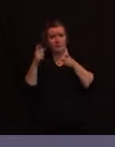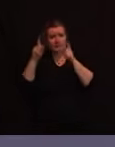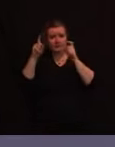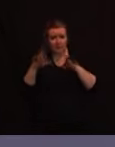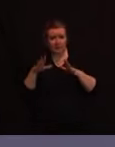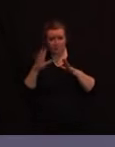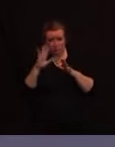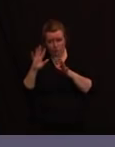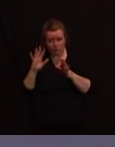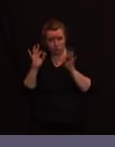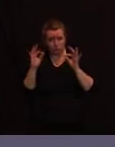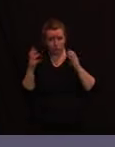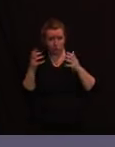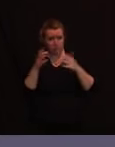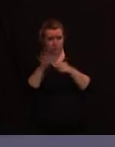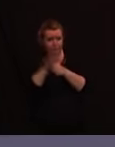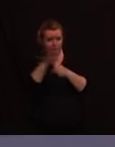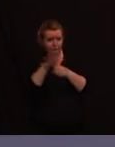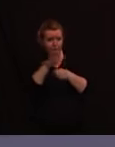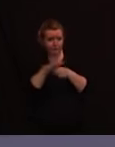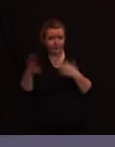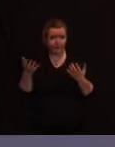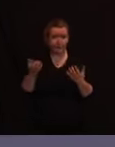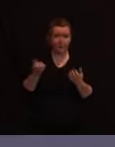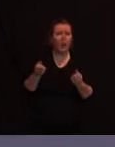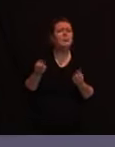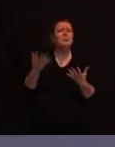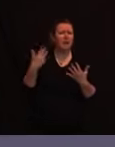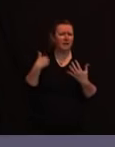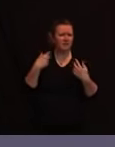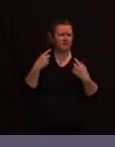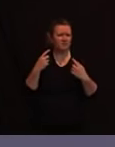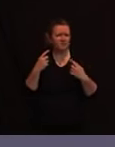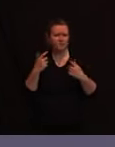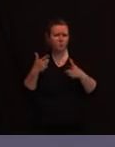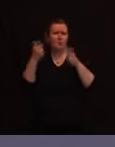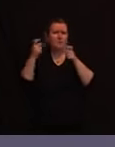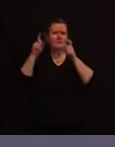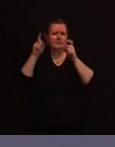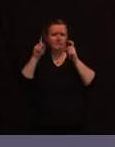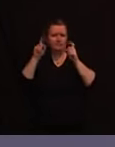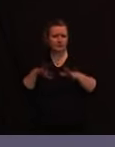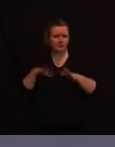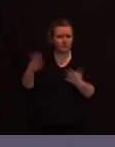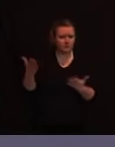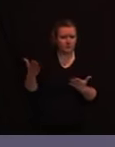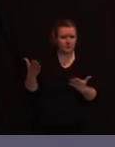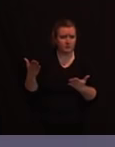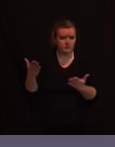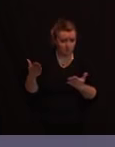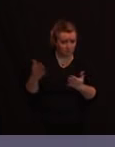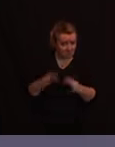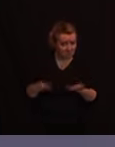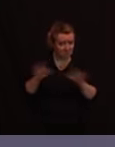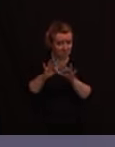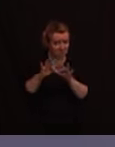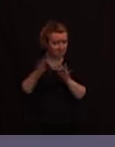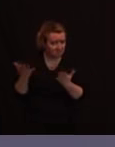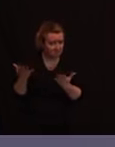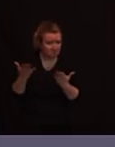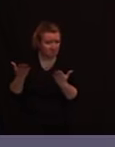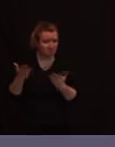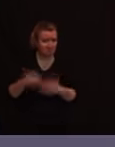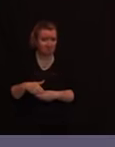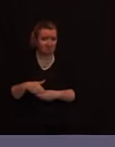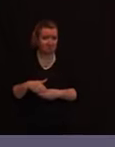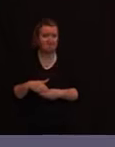How many rapid tests do we have now? How important do you think this is in terms of, moving forward? Second question,